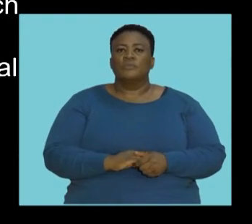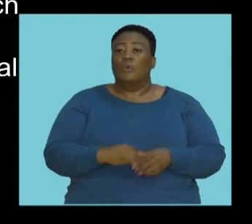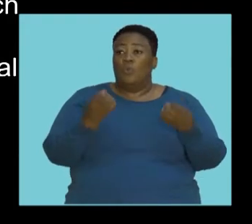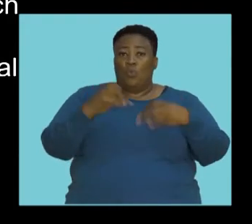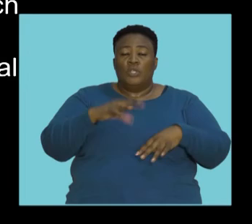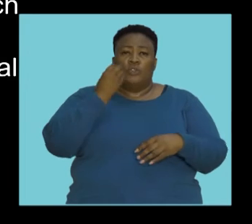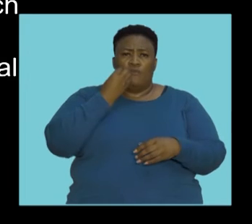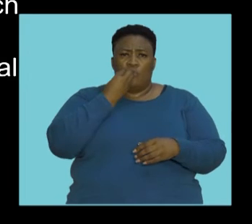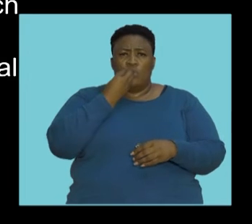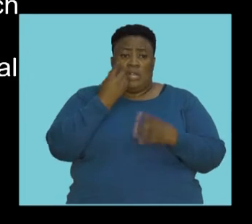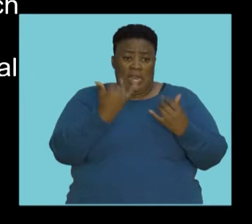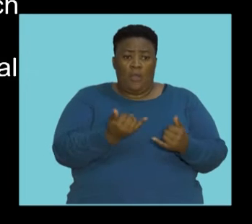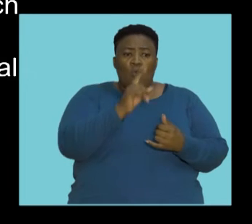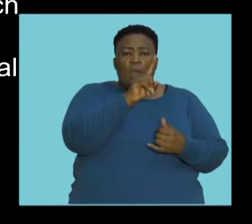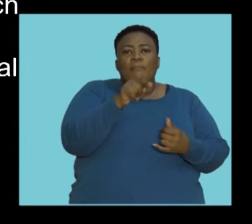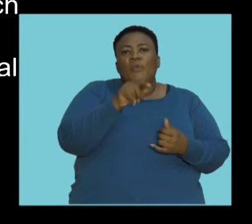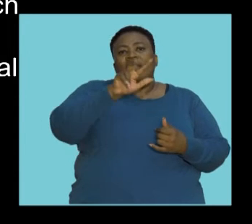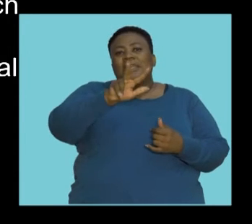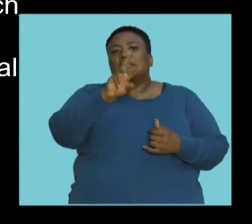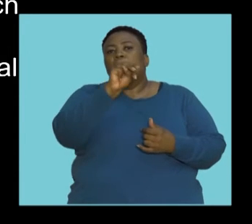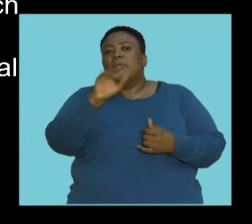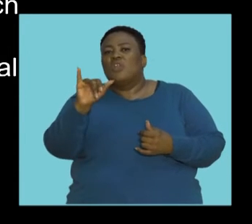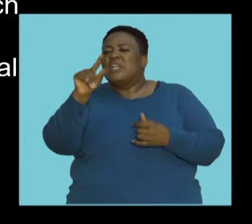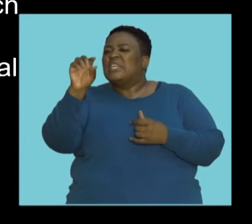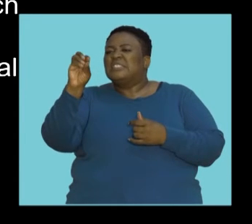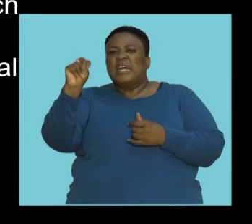The wastage of food is currently around 1.8